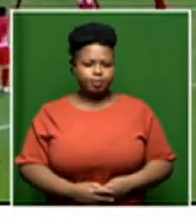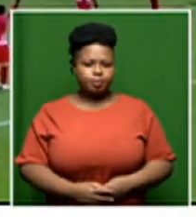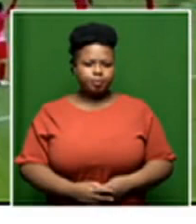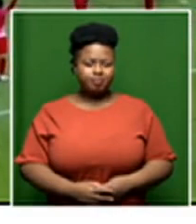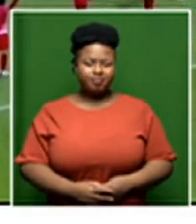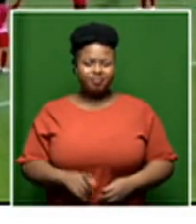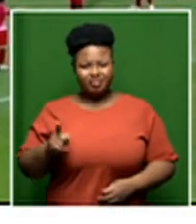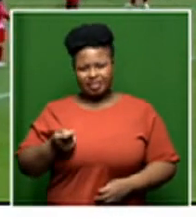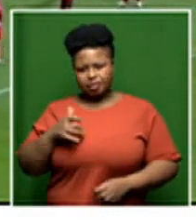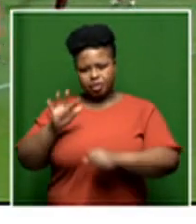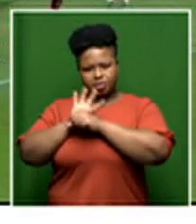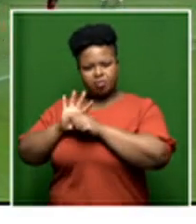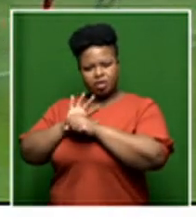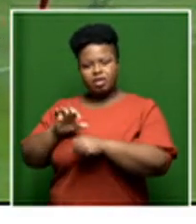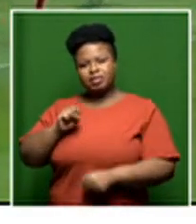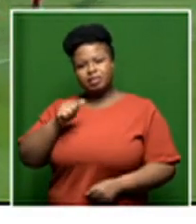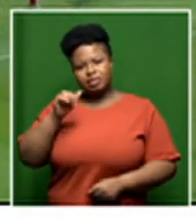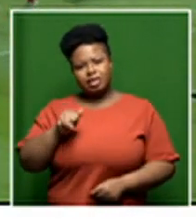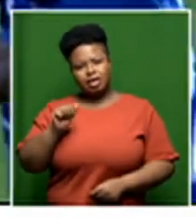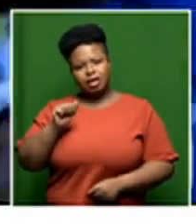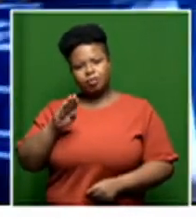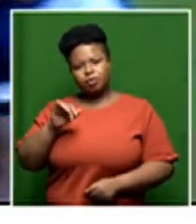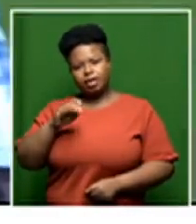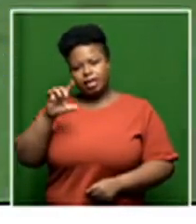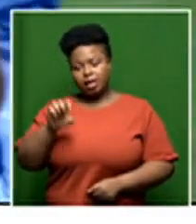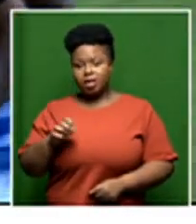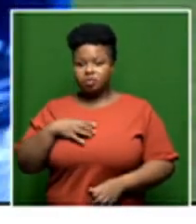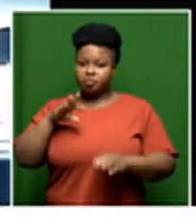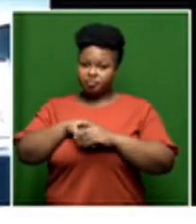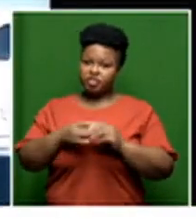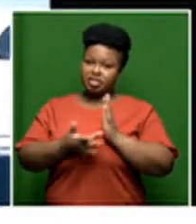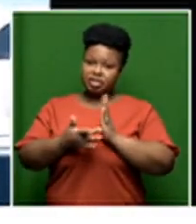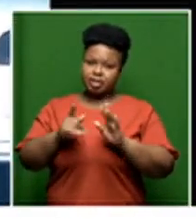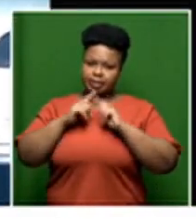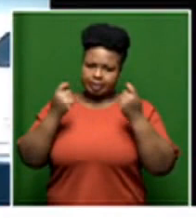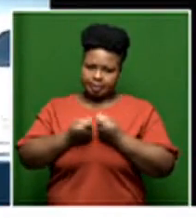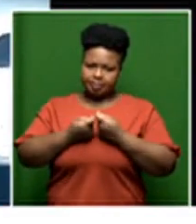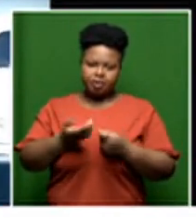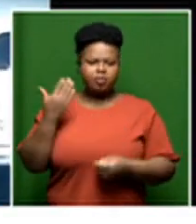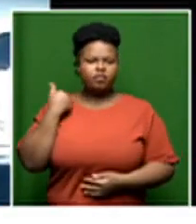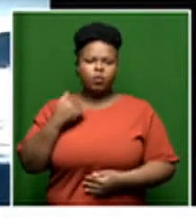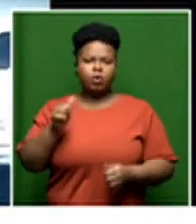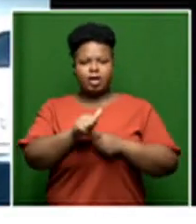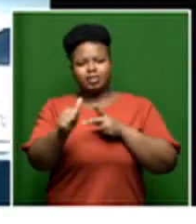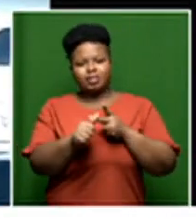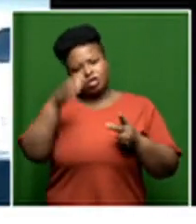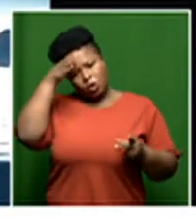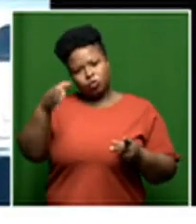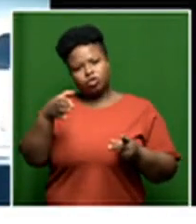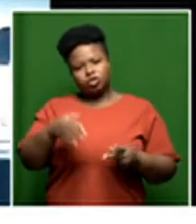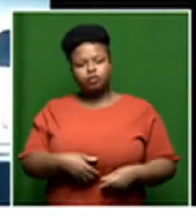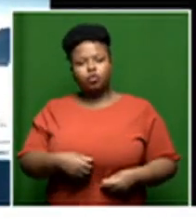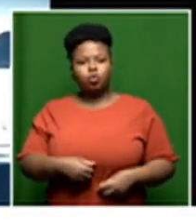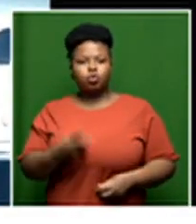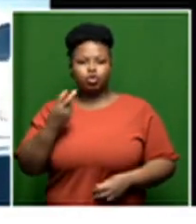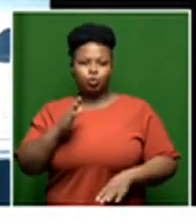Just a bit of background on Siyabulela Gwambi. Siyabulela Gwambi has formed part of the technical team. He has been assistant coach for the last